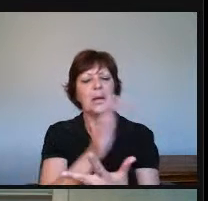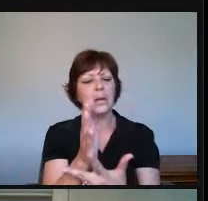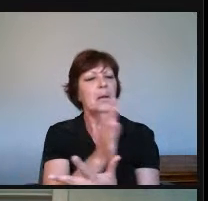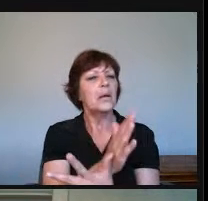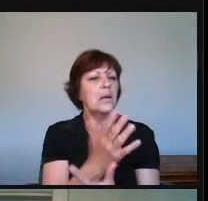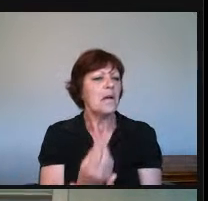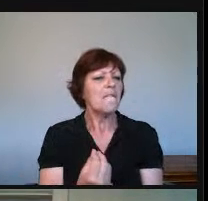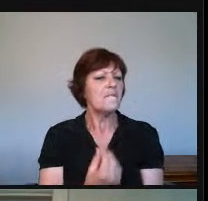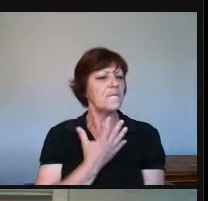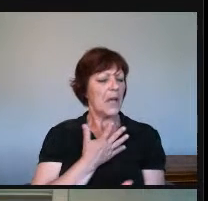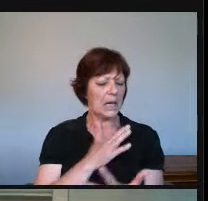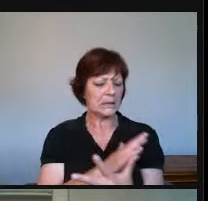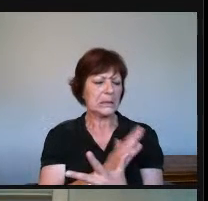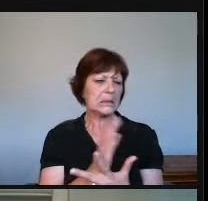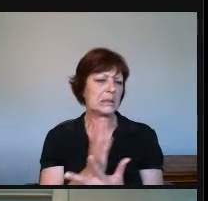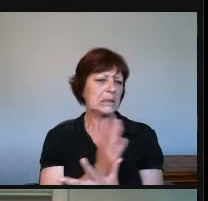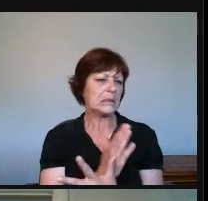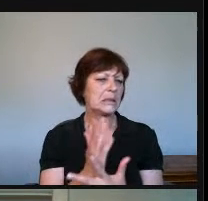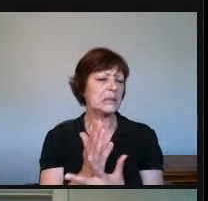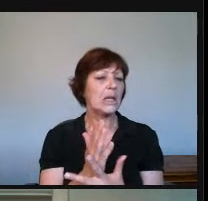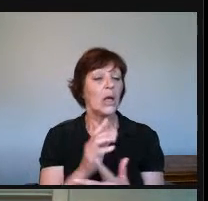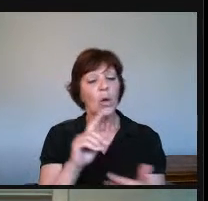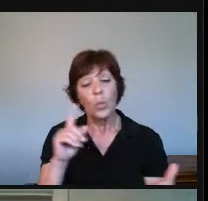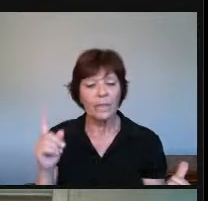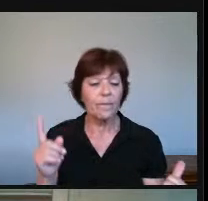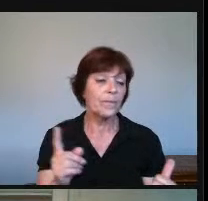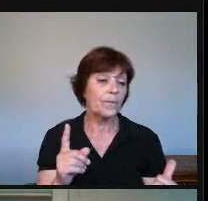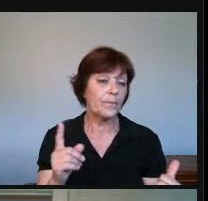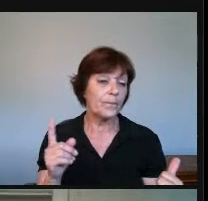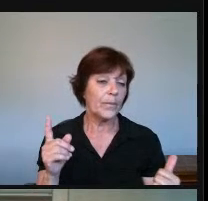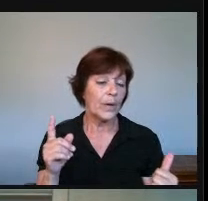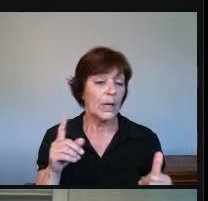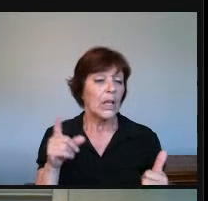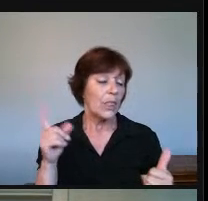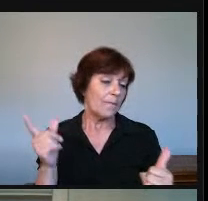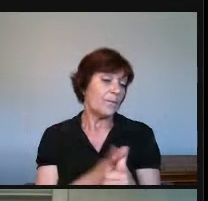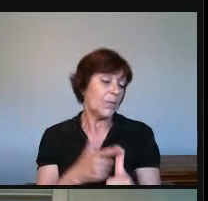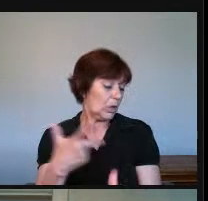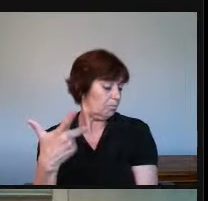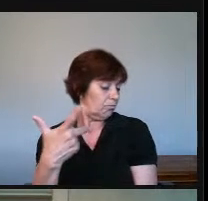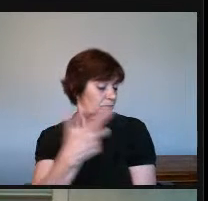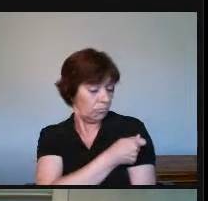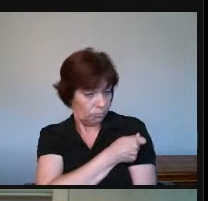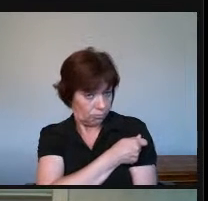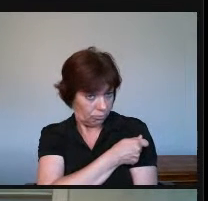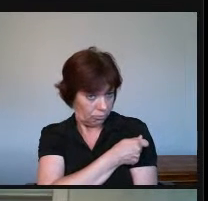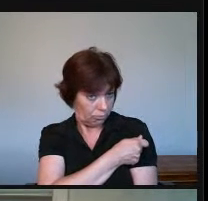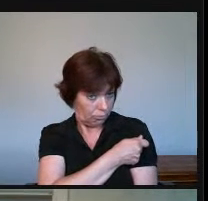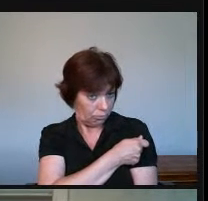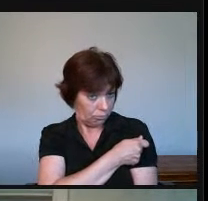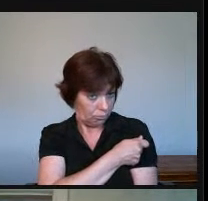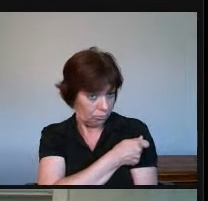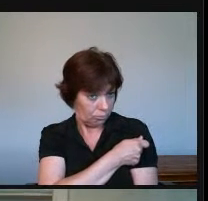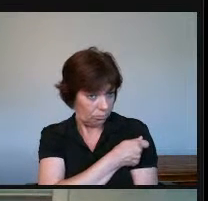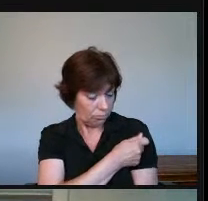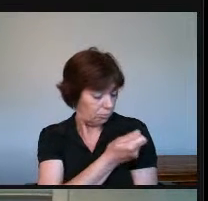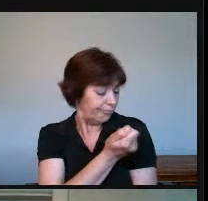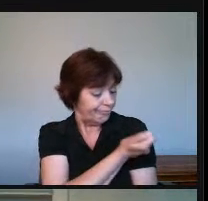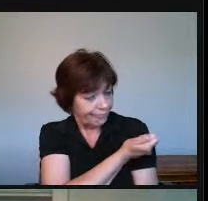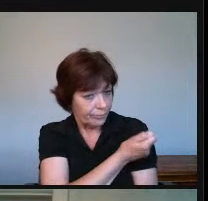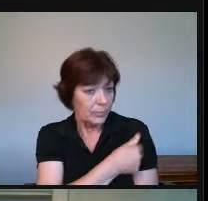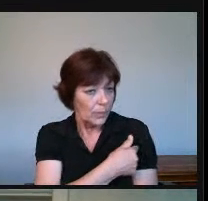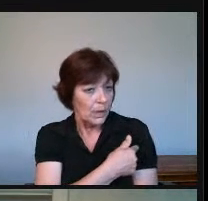side effects. At the time of the initial infection and injection, stab, they call it in